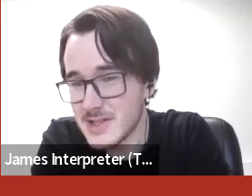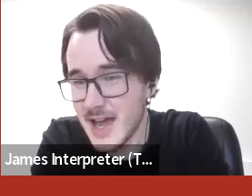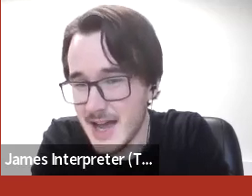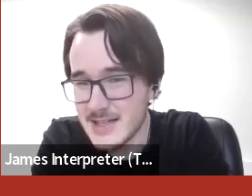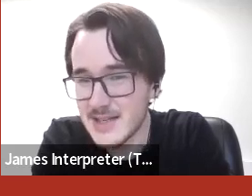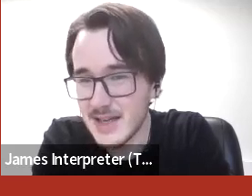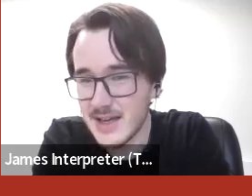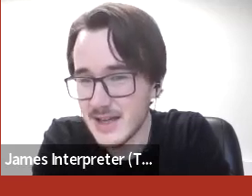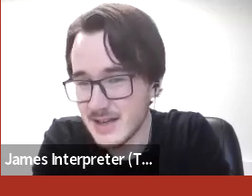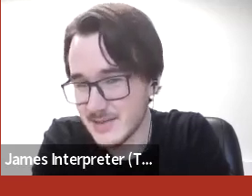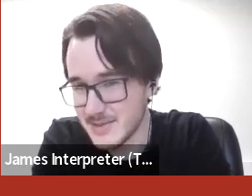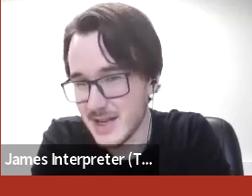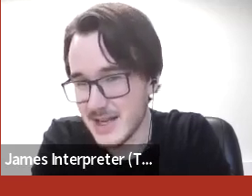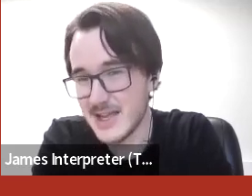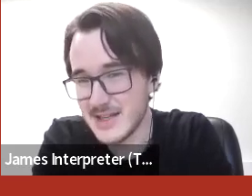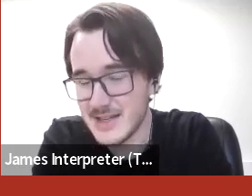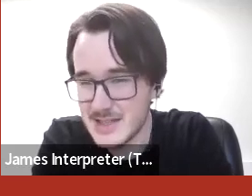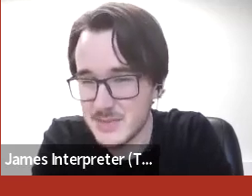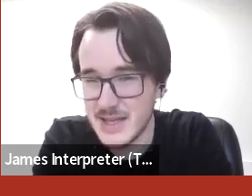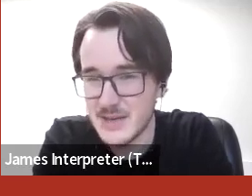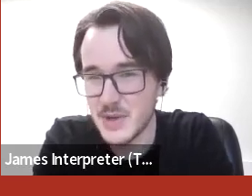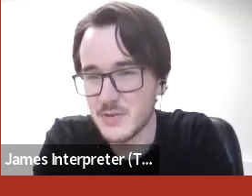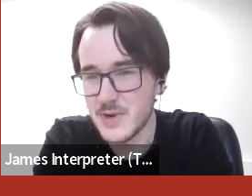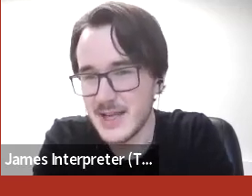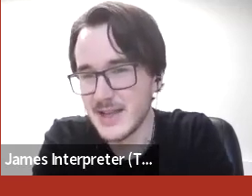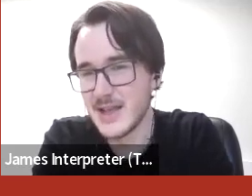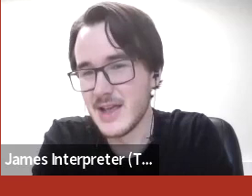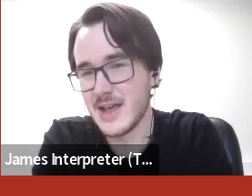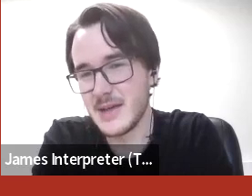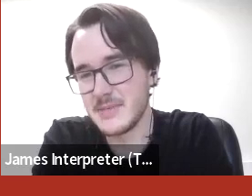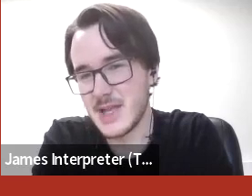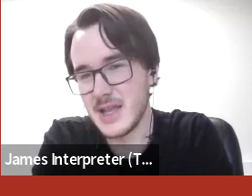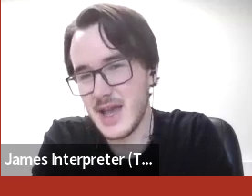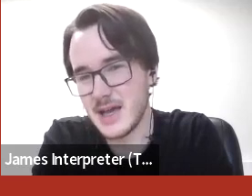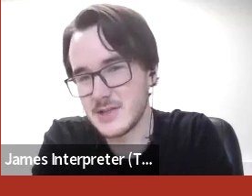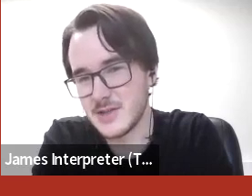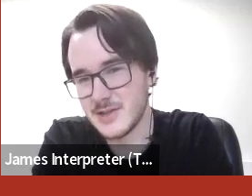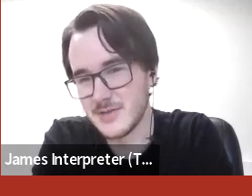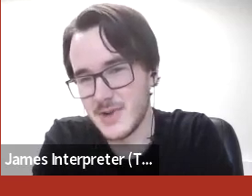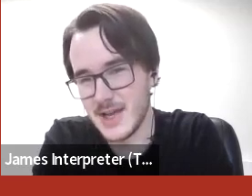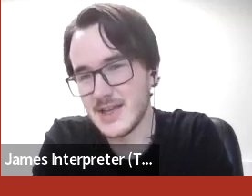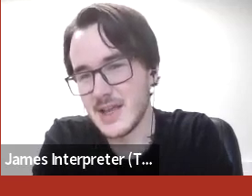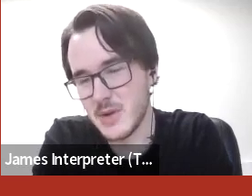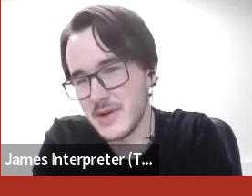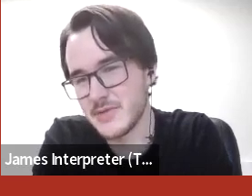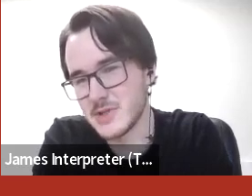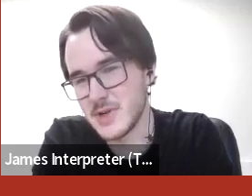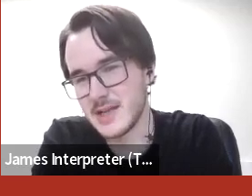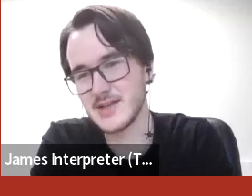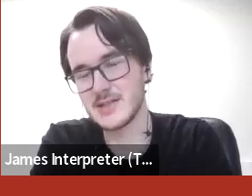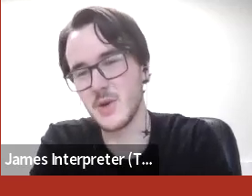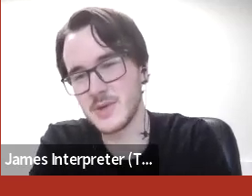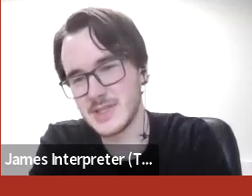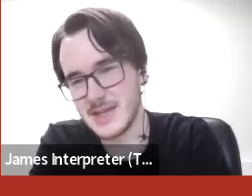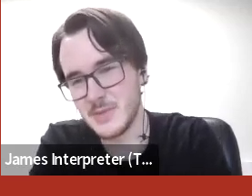Sometimes it's good to ask and explain, but really it's getting the attitude right. It can be quite